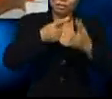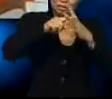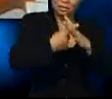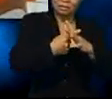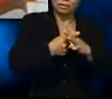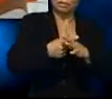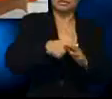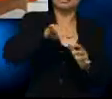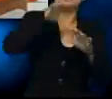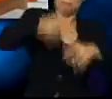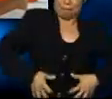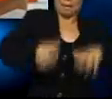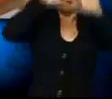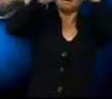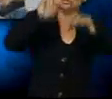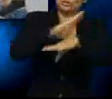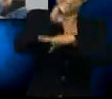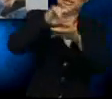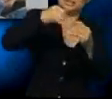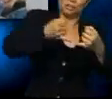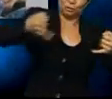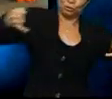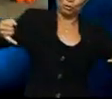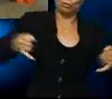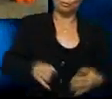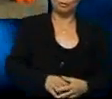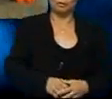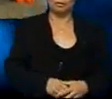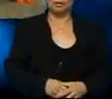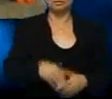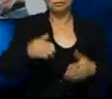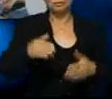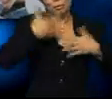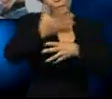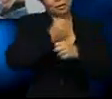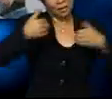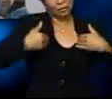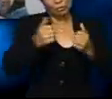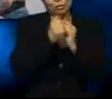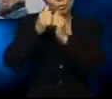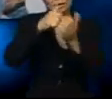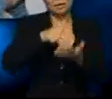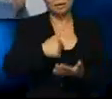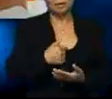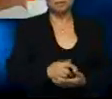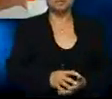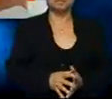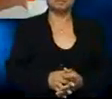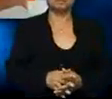We found this answer by using this rope. I'm so glad I brought it with me. Or else Ravi will have to fly.